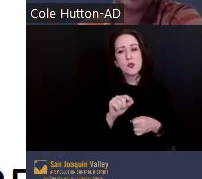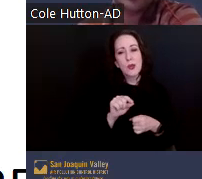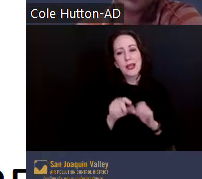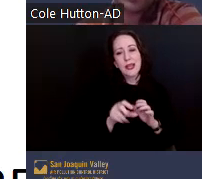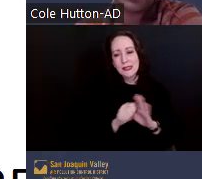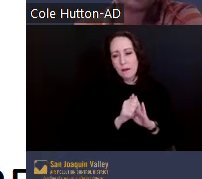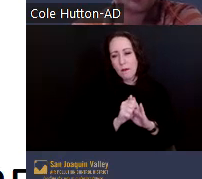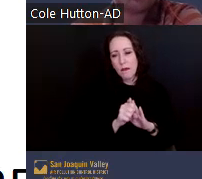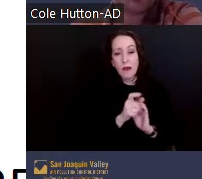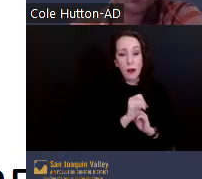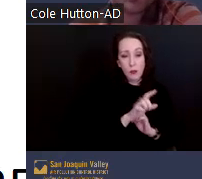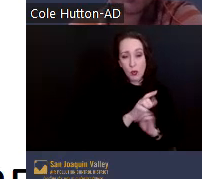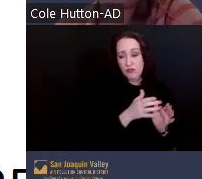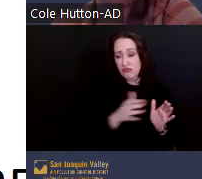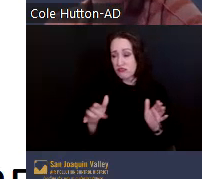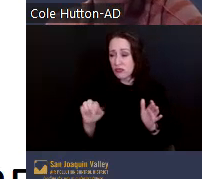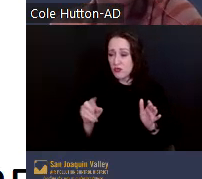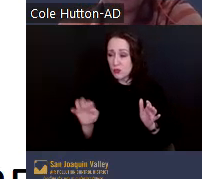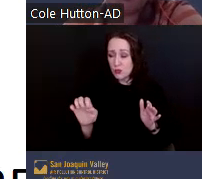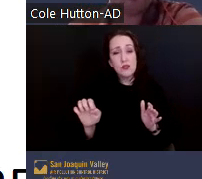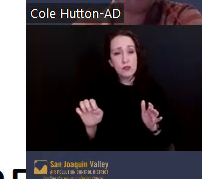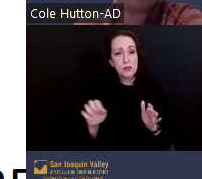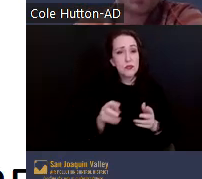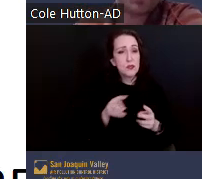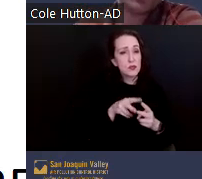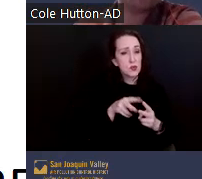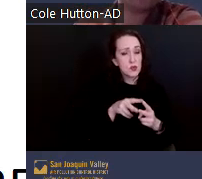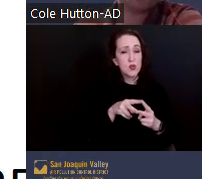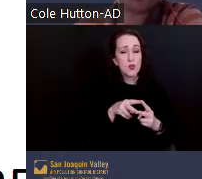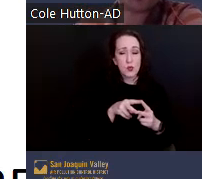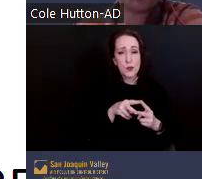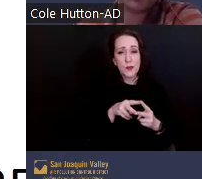June. And you can see for our two